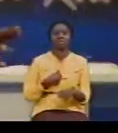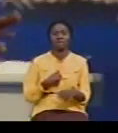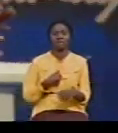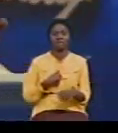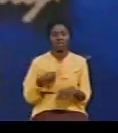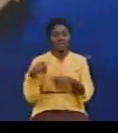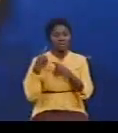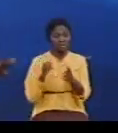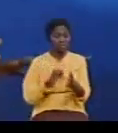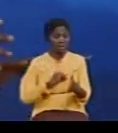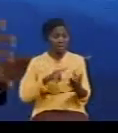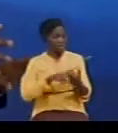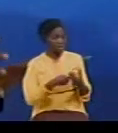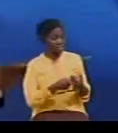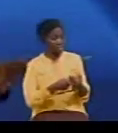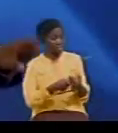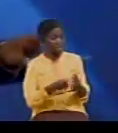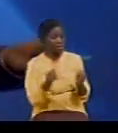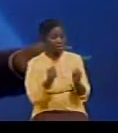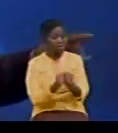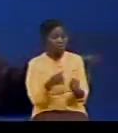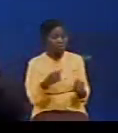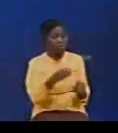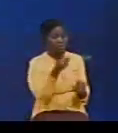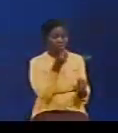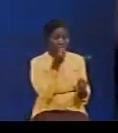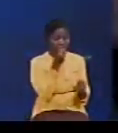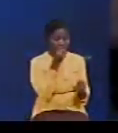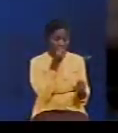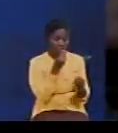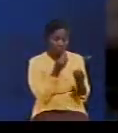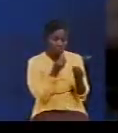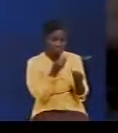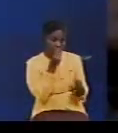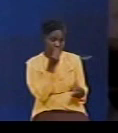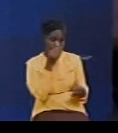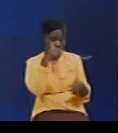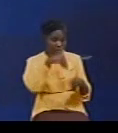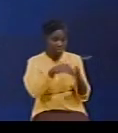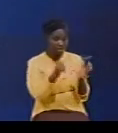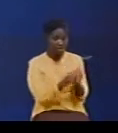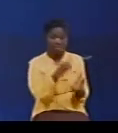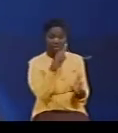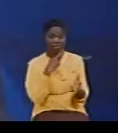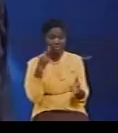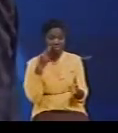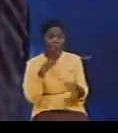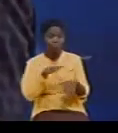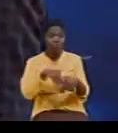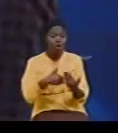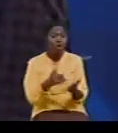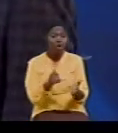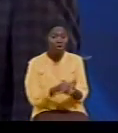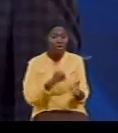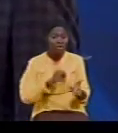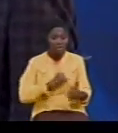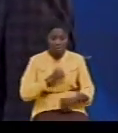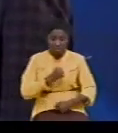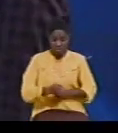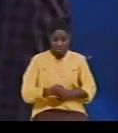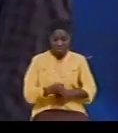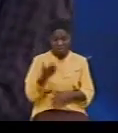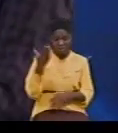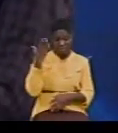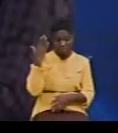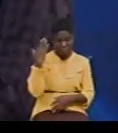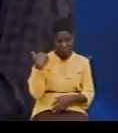I started with the menu of that restaurant, all that I suffered before,